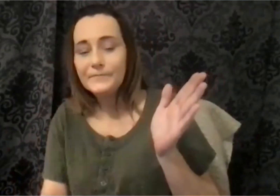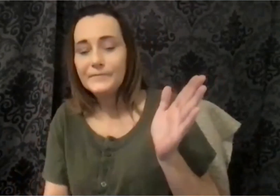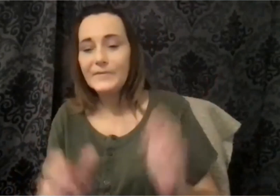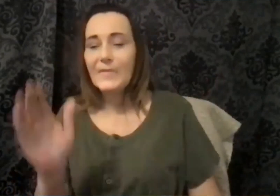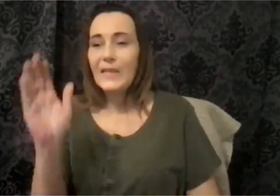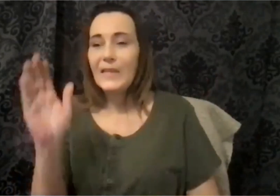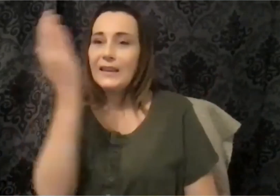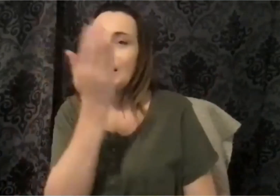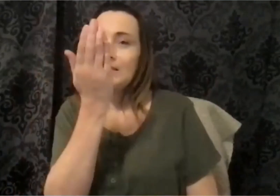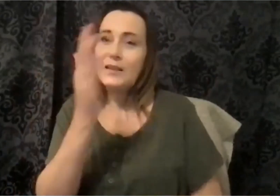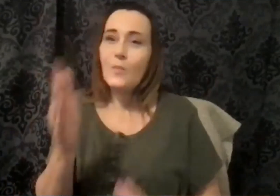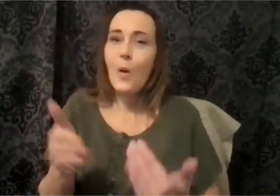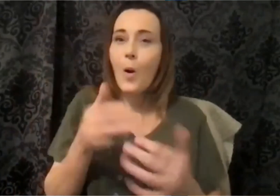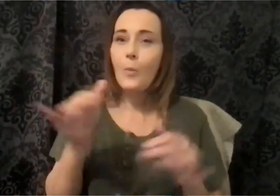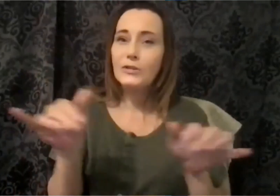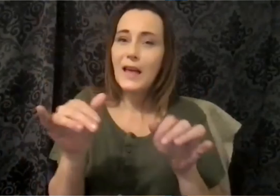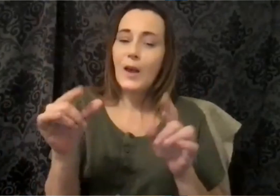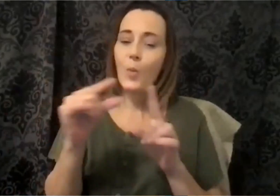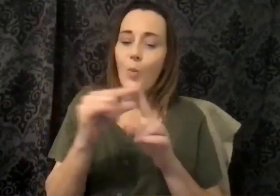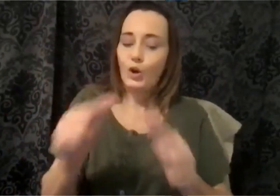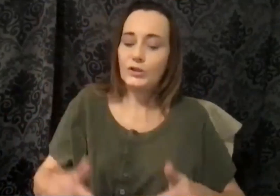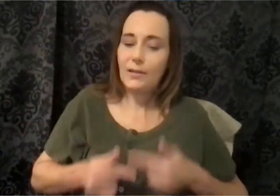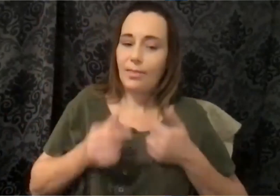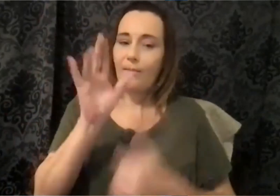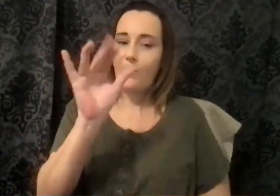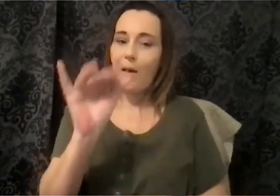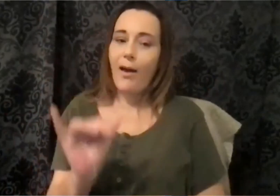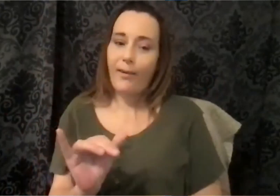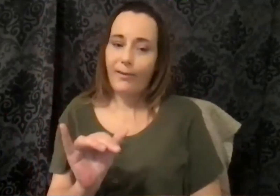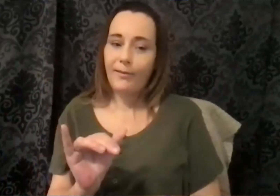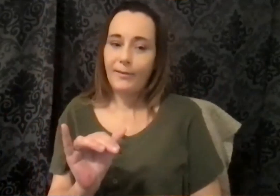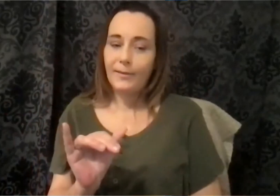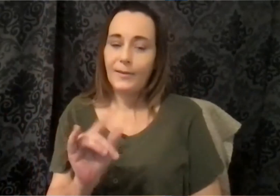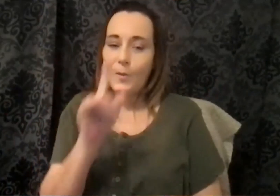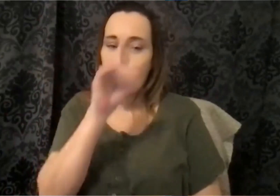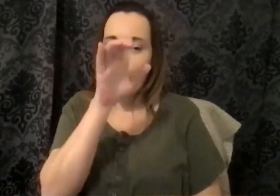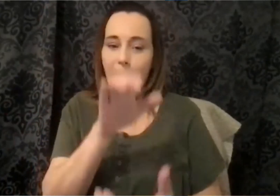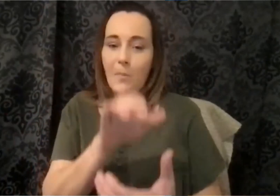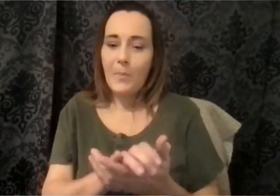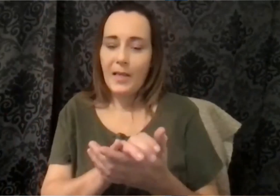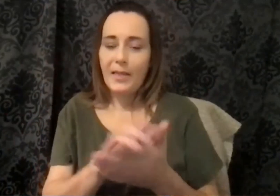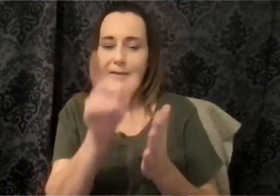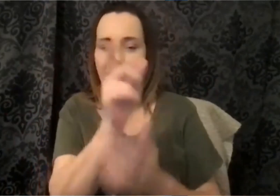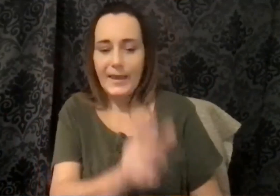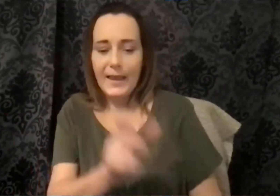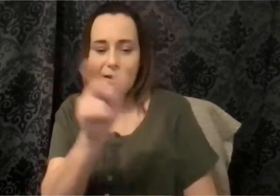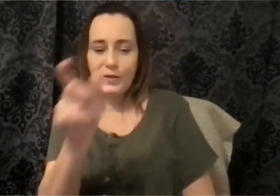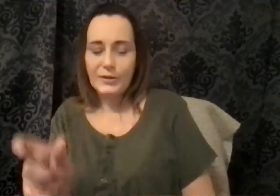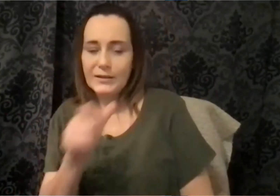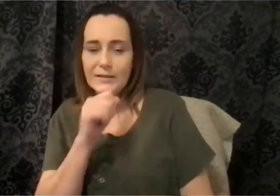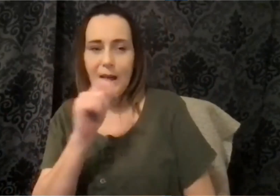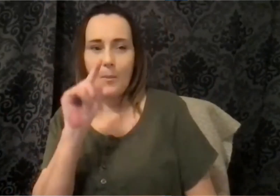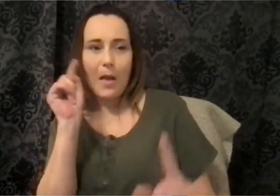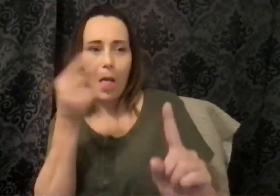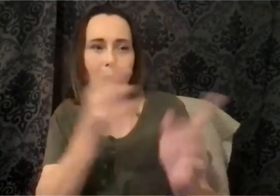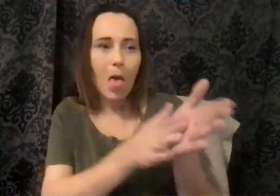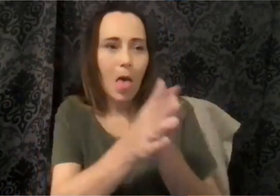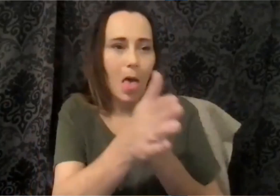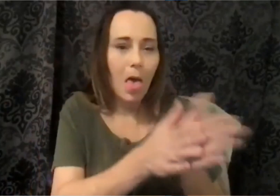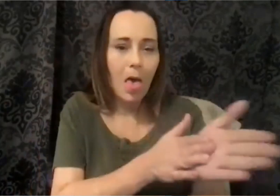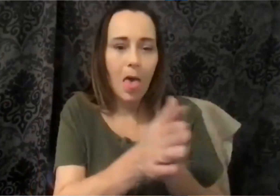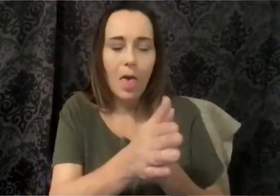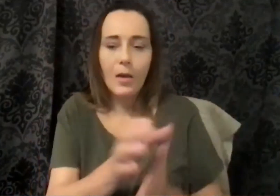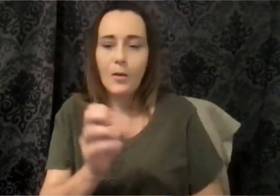by. The work group believed that entries should not be agenda-driven or to be